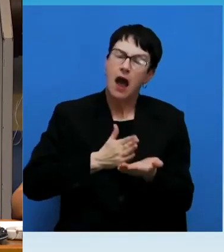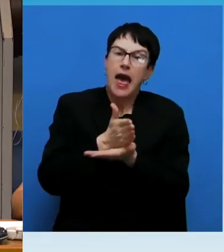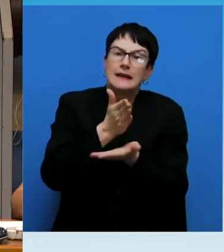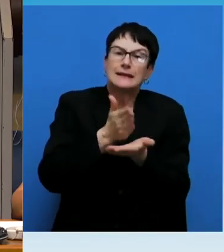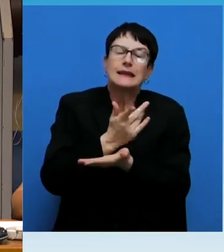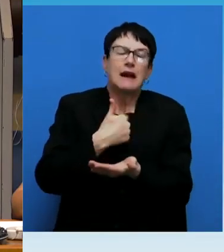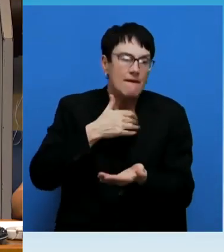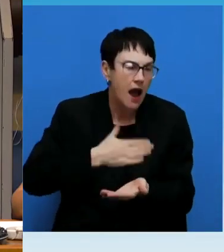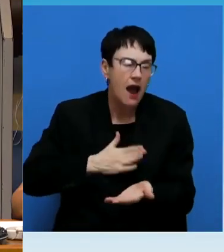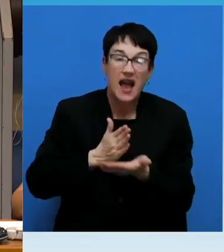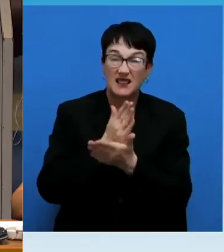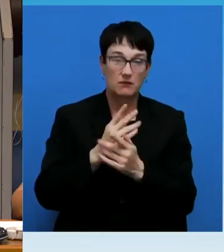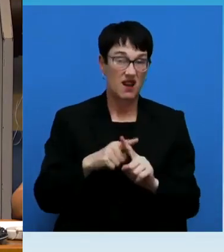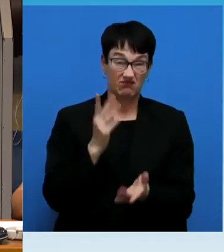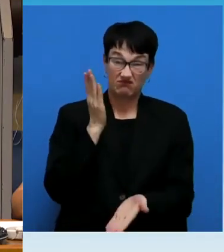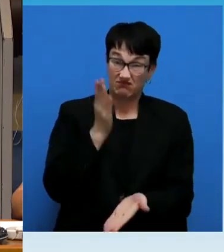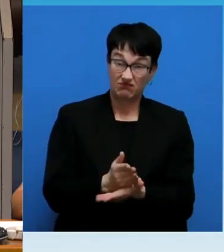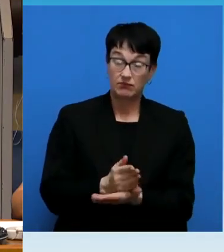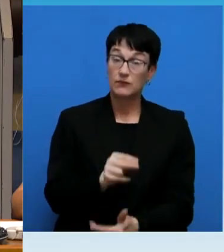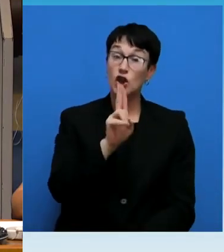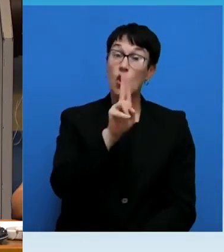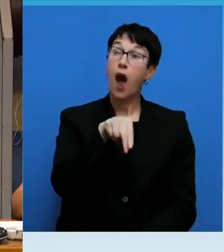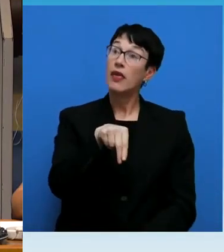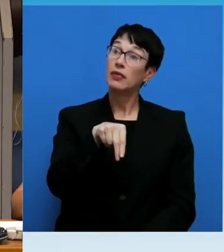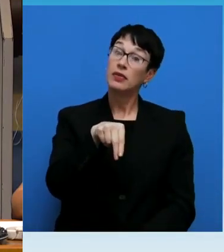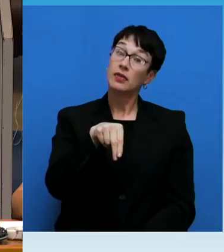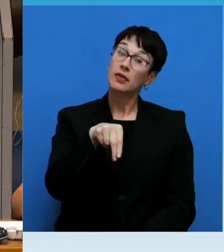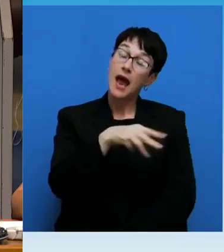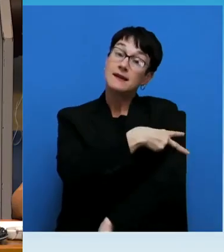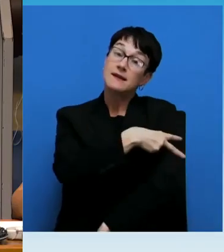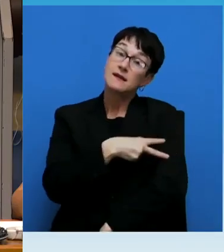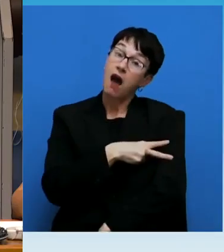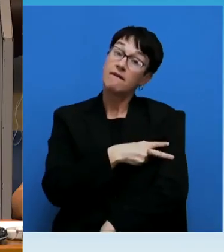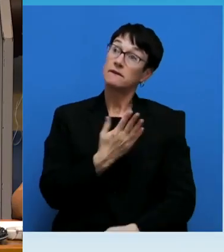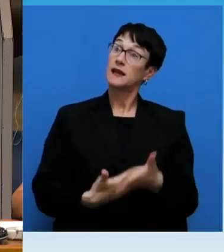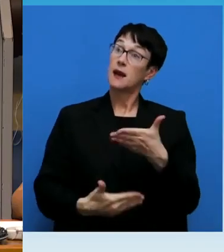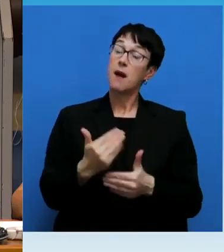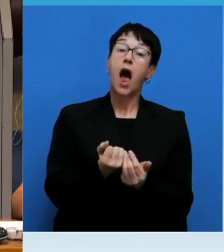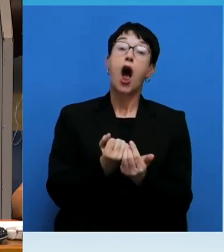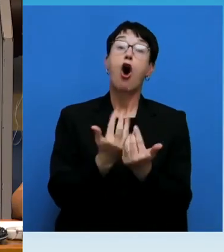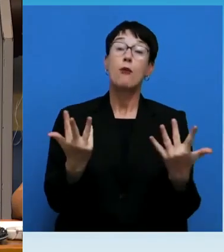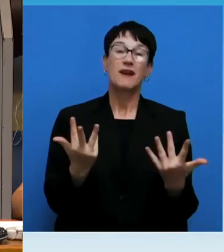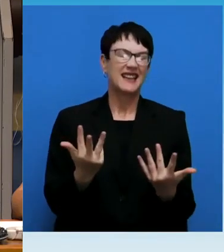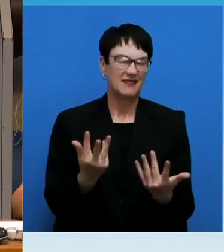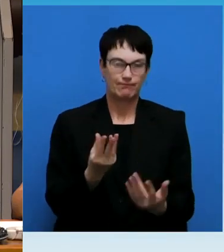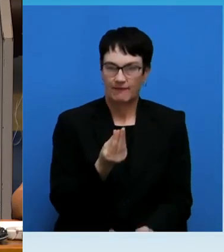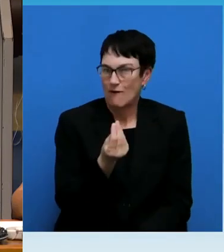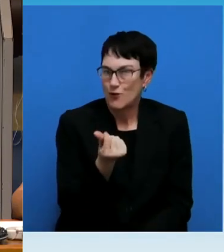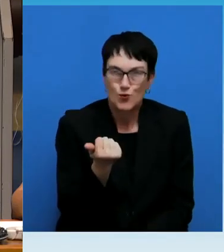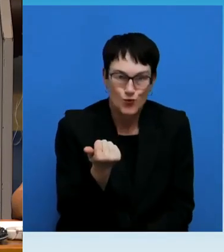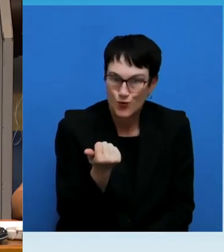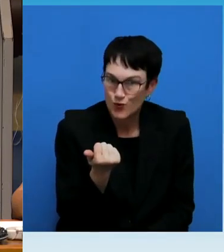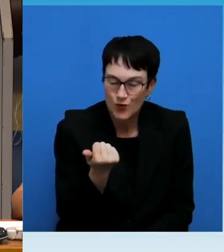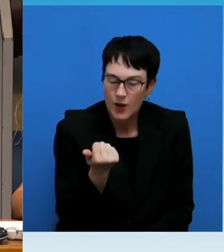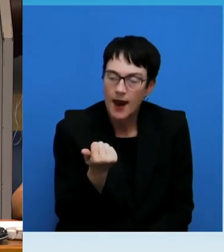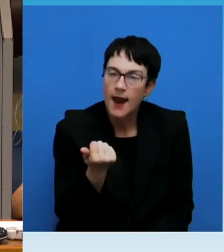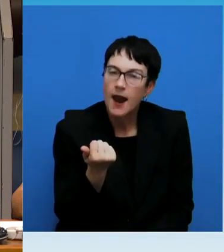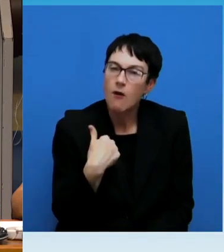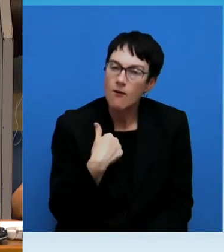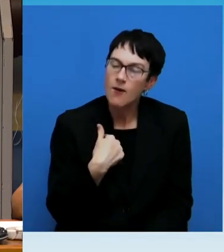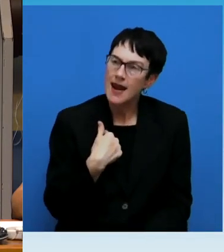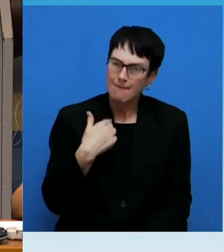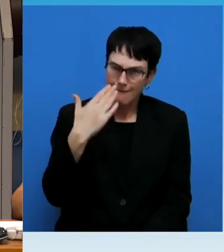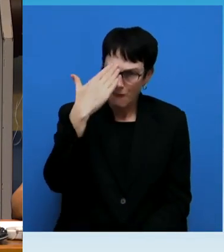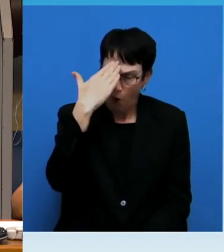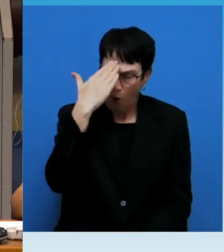disabilities work for the United Nations. And we know what that means. The people who understand the barriers best are too often not in the